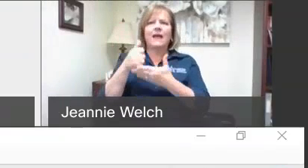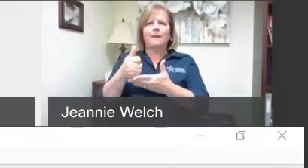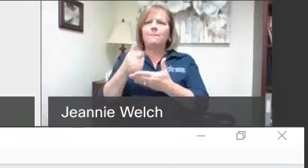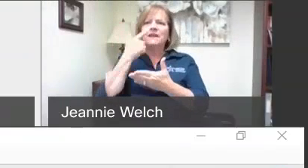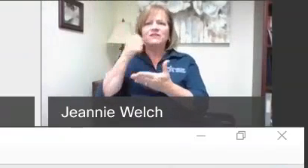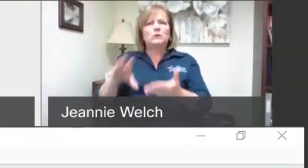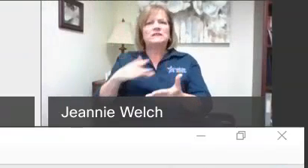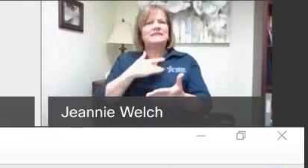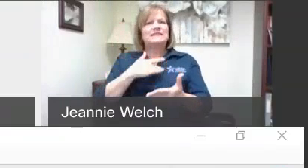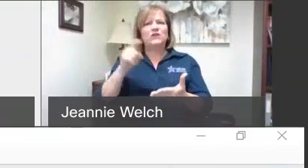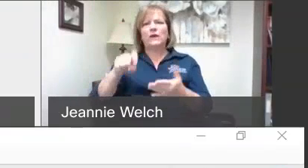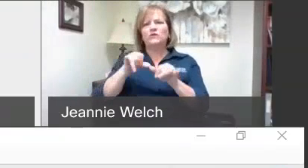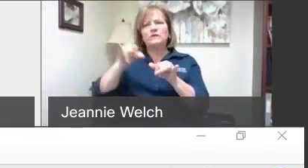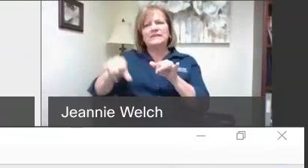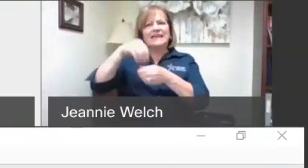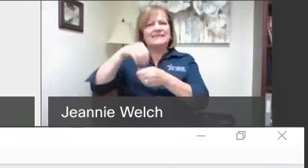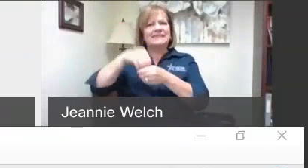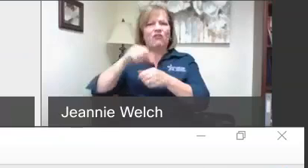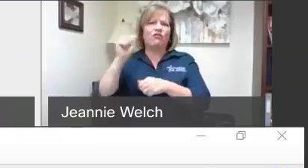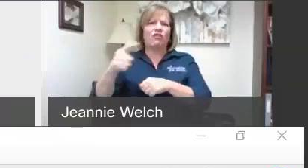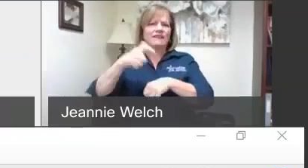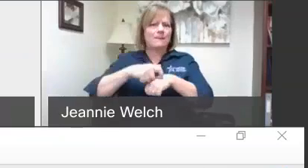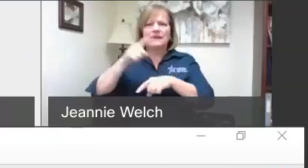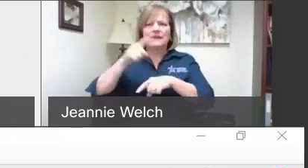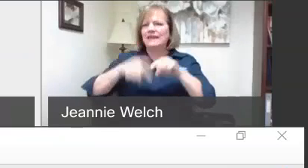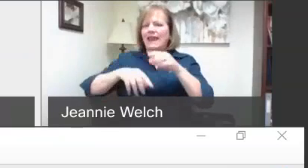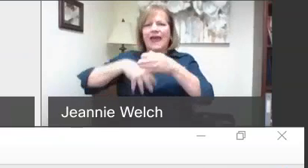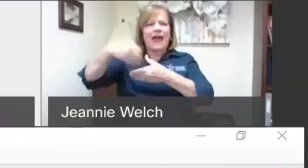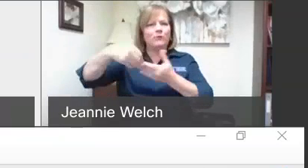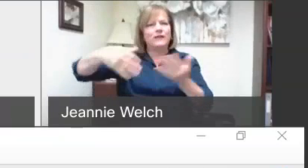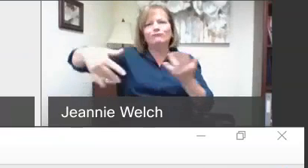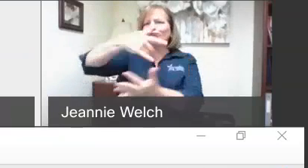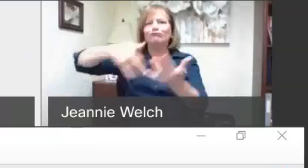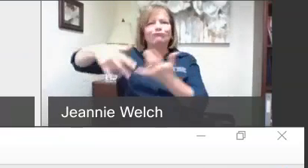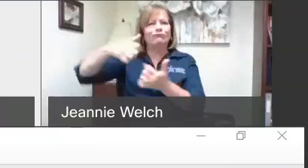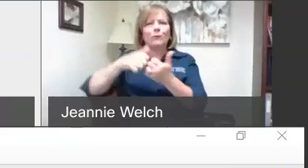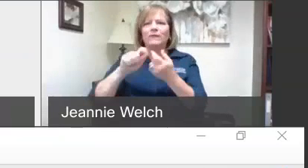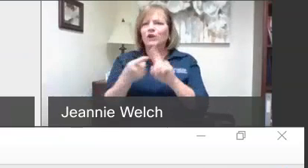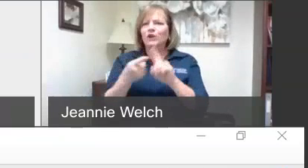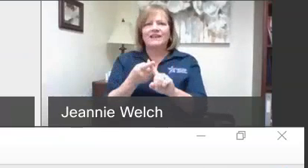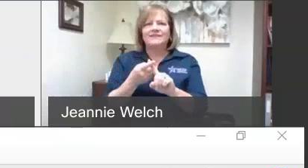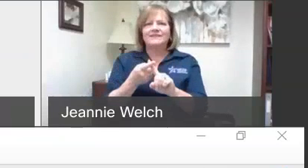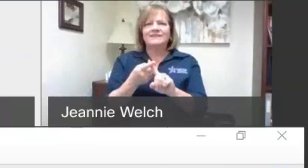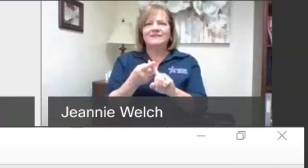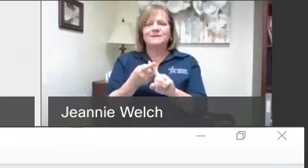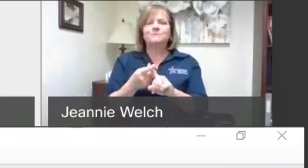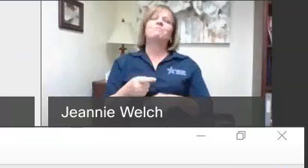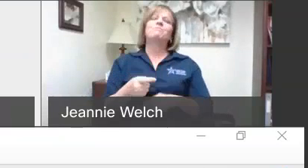Mm-hmm. I must say, of course, I think it's so healthy doing things